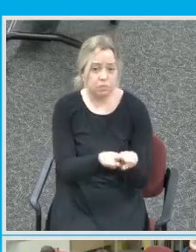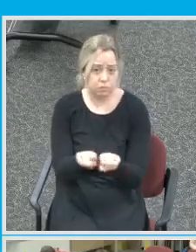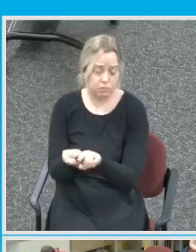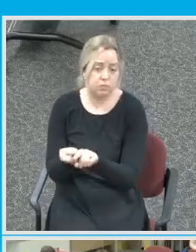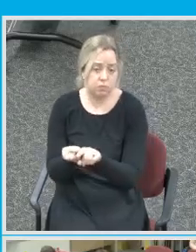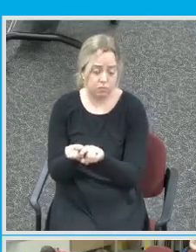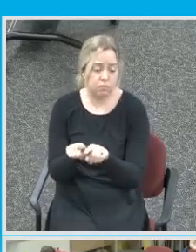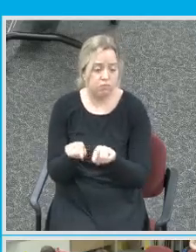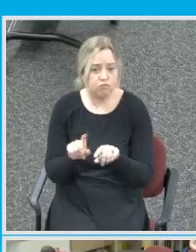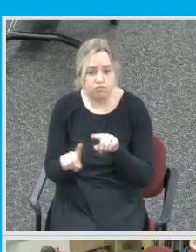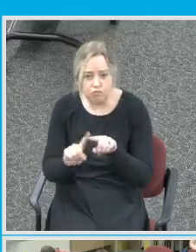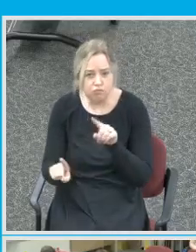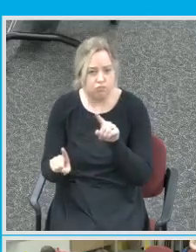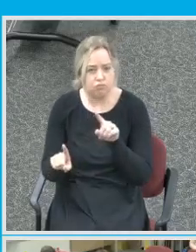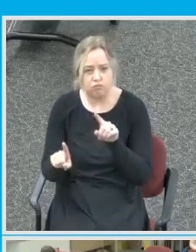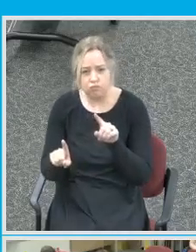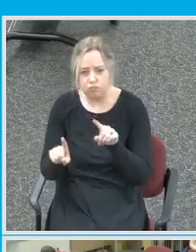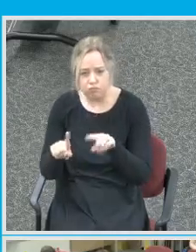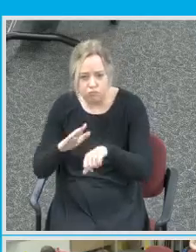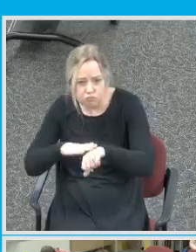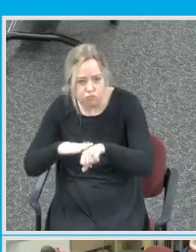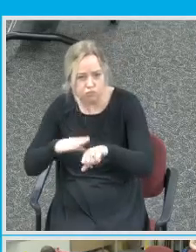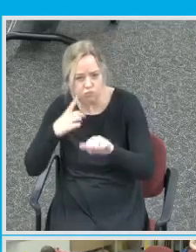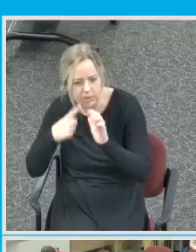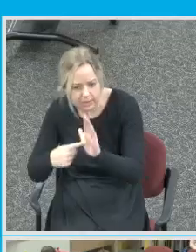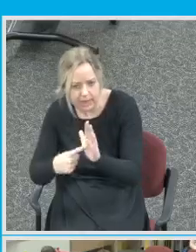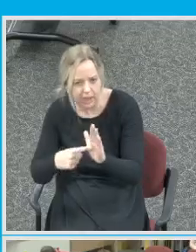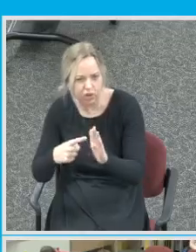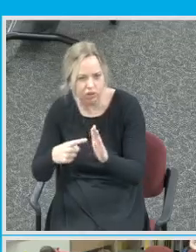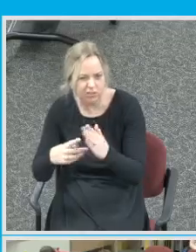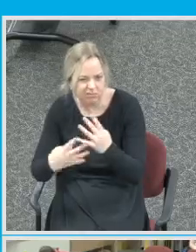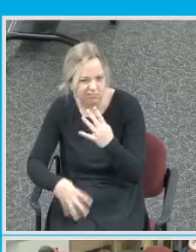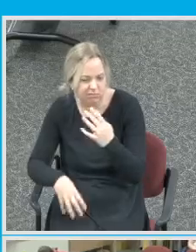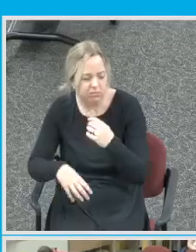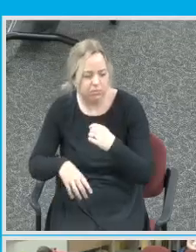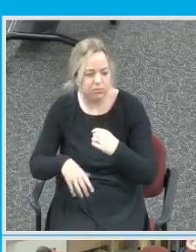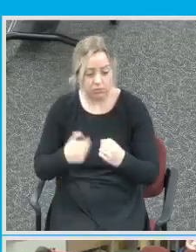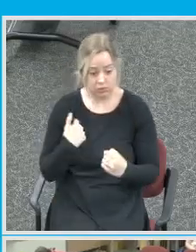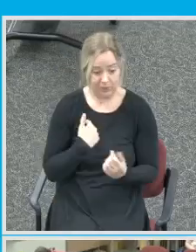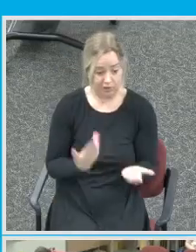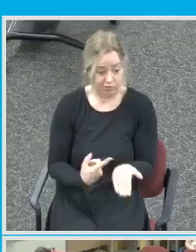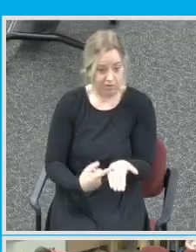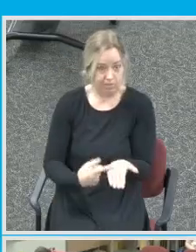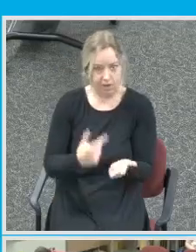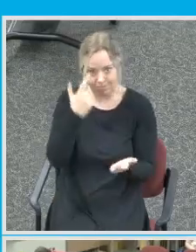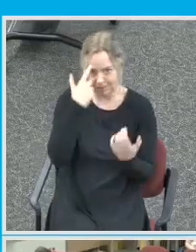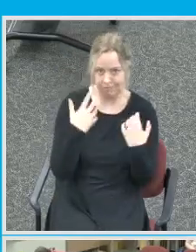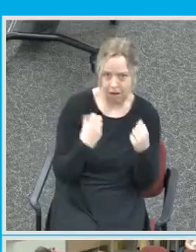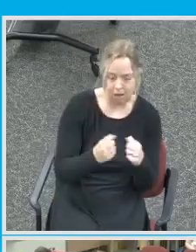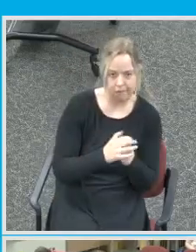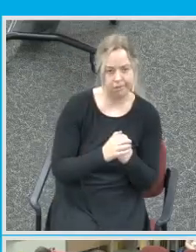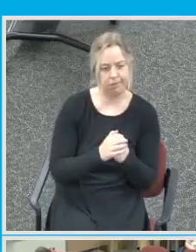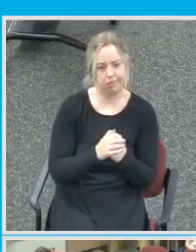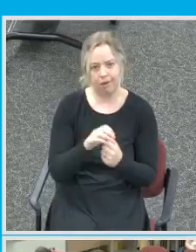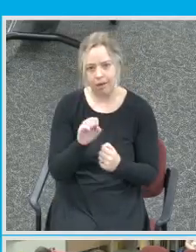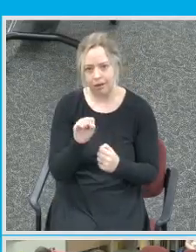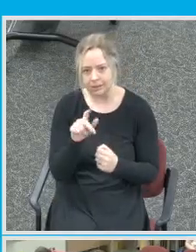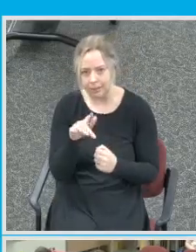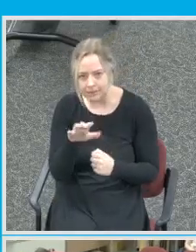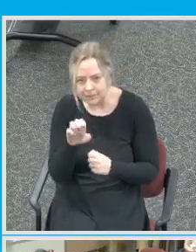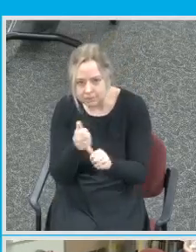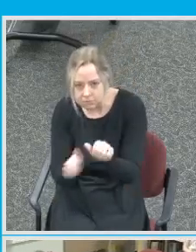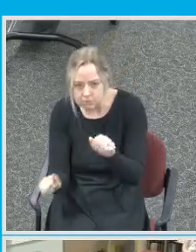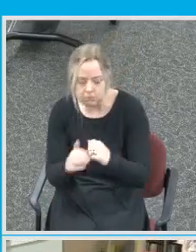the indicators and what we talk about here at Board of Health, and mental health and suicide and substance use and fentanyl. All